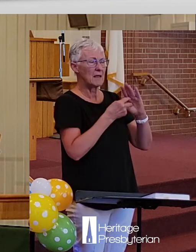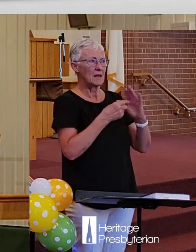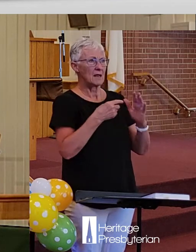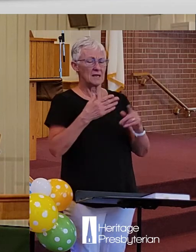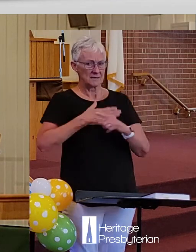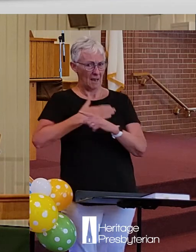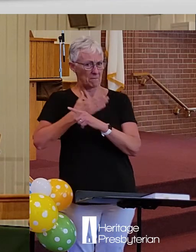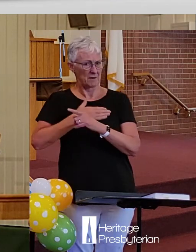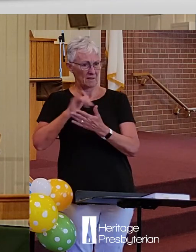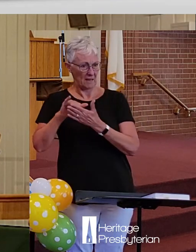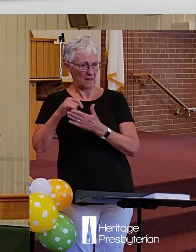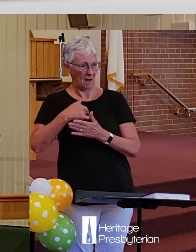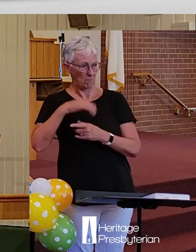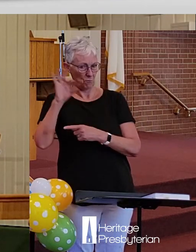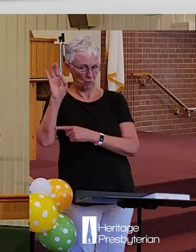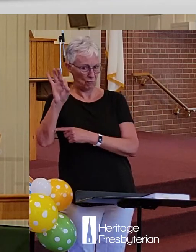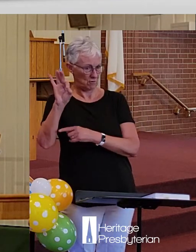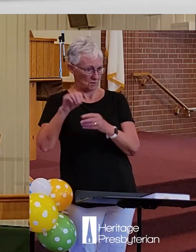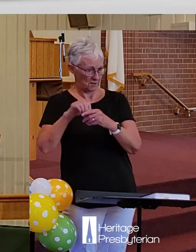Or maybe God just said,